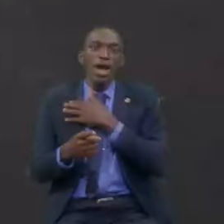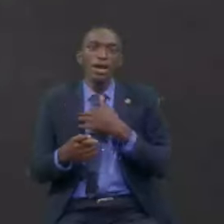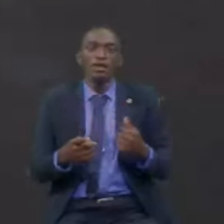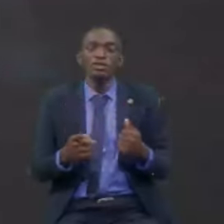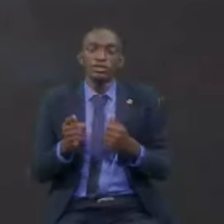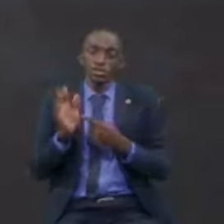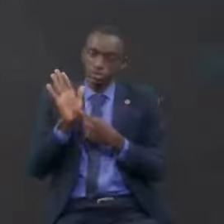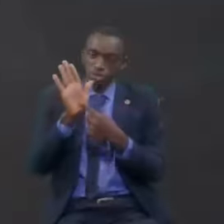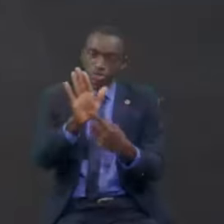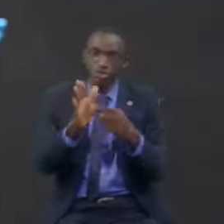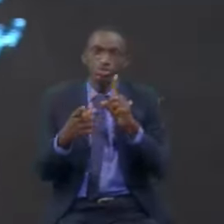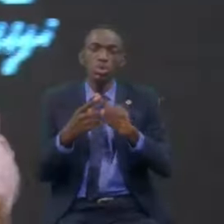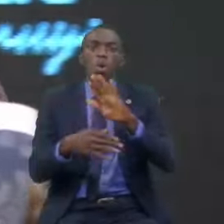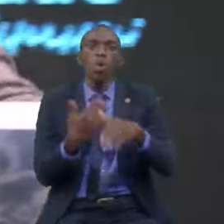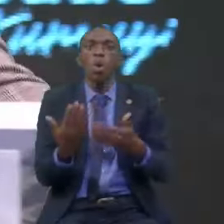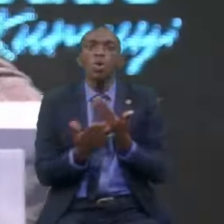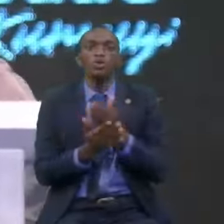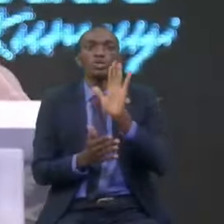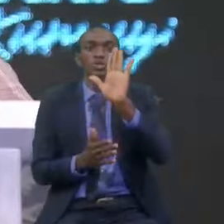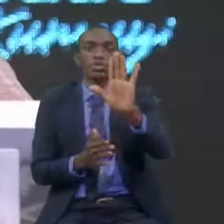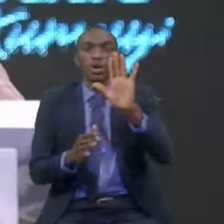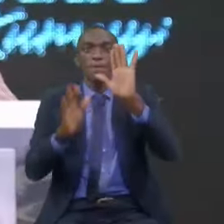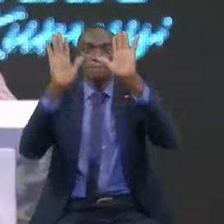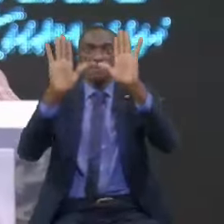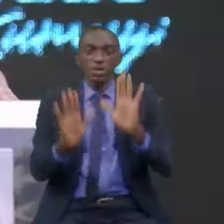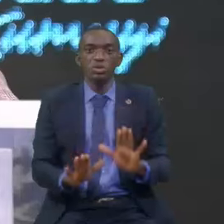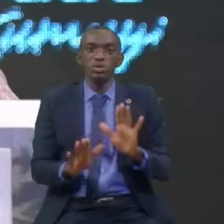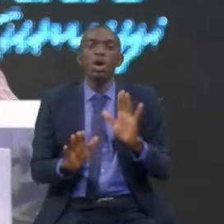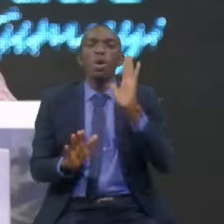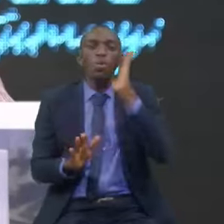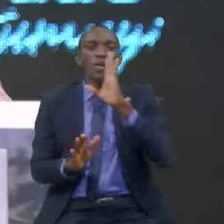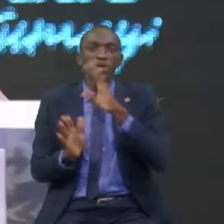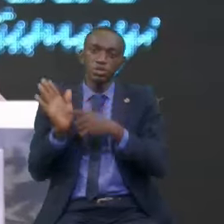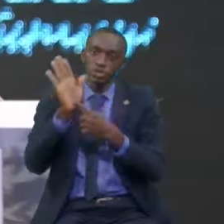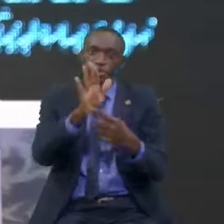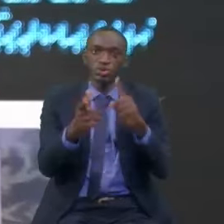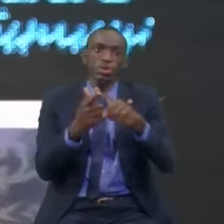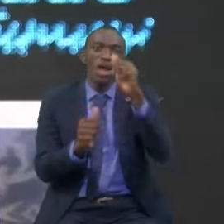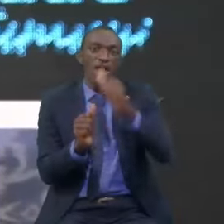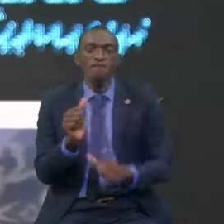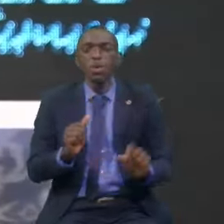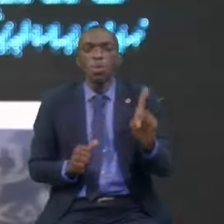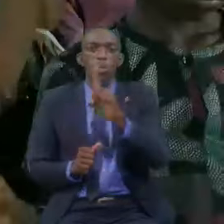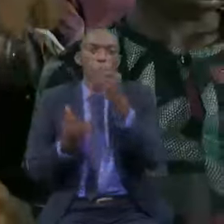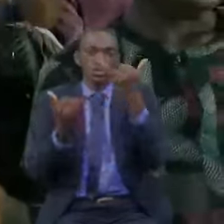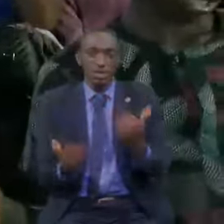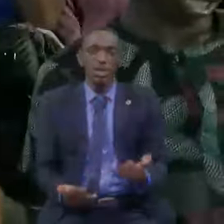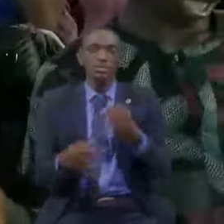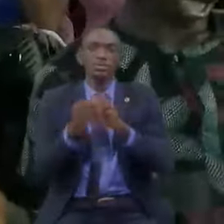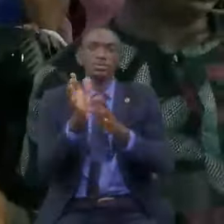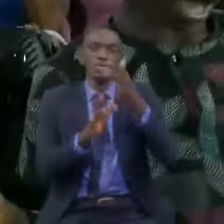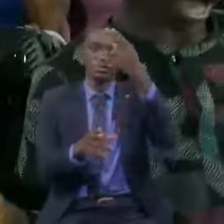Your miracle will be manifest to everyone tonight in Jesus' name.